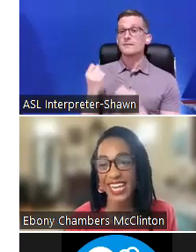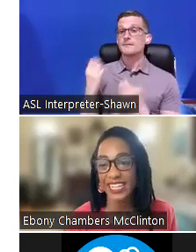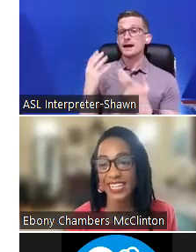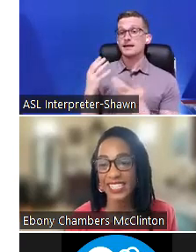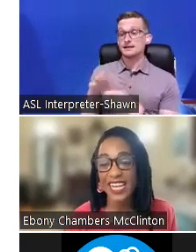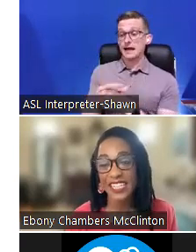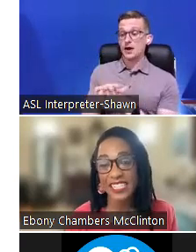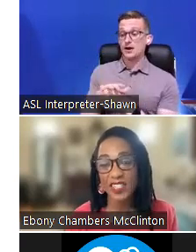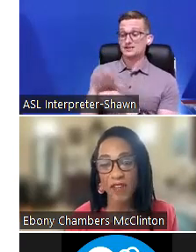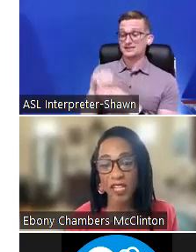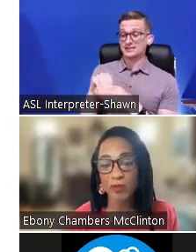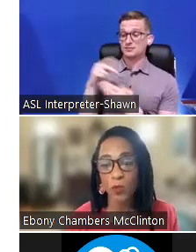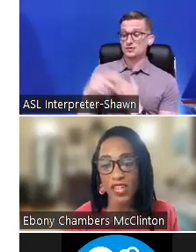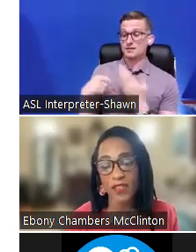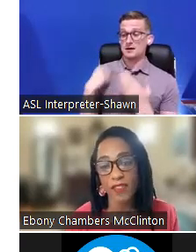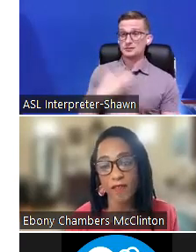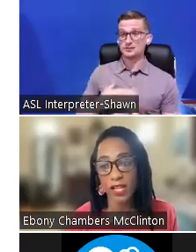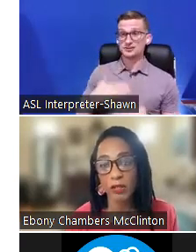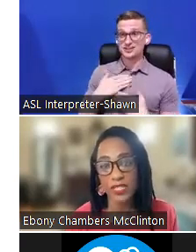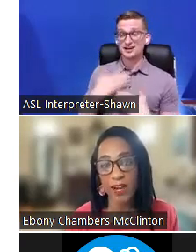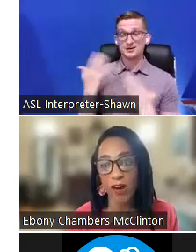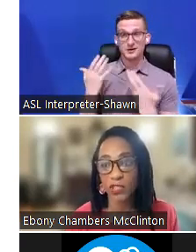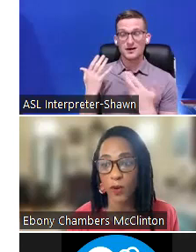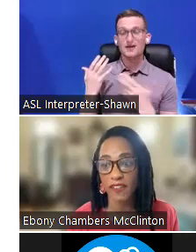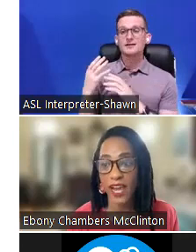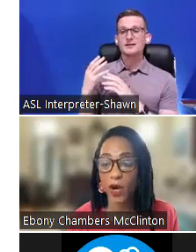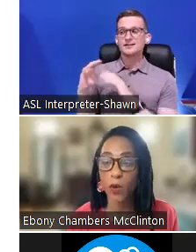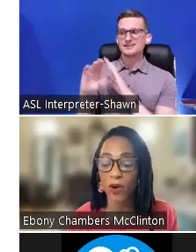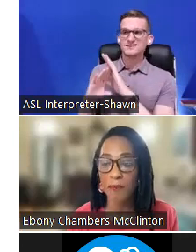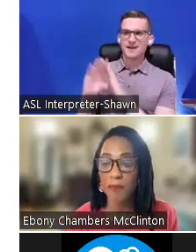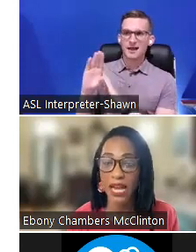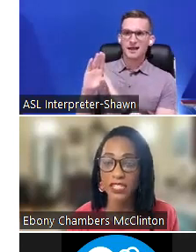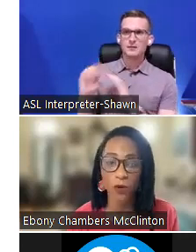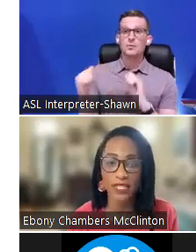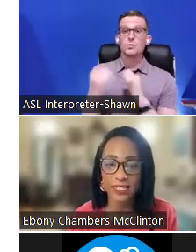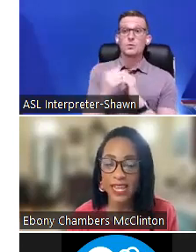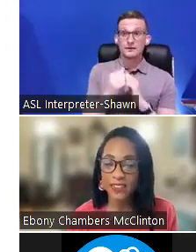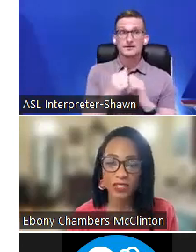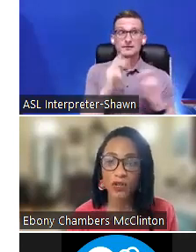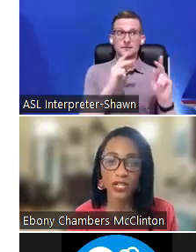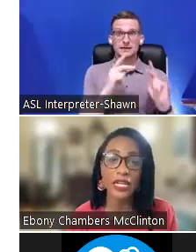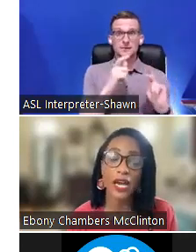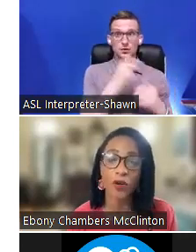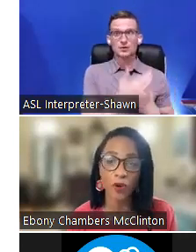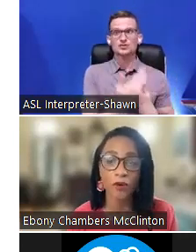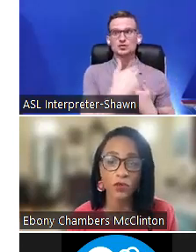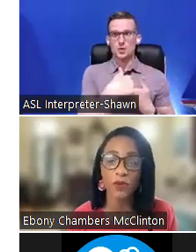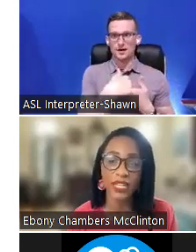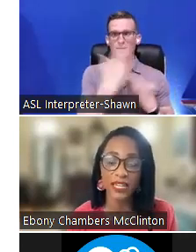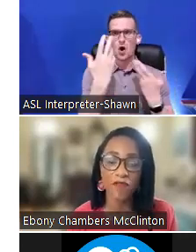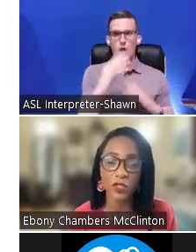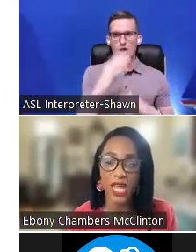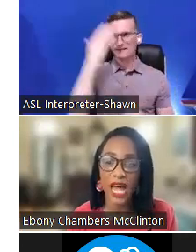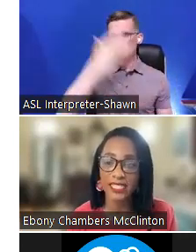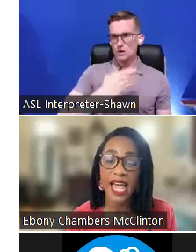is that it is developed with the fellows that are joining that cohort in mind. So there's no cookie cutter approach. We